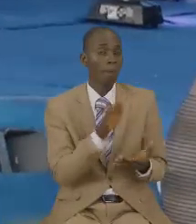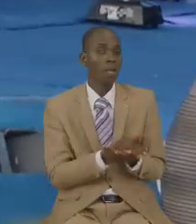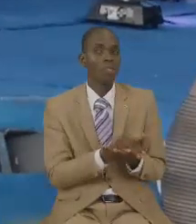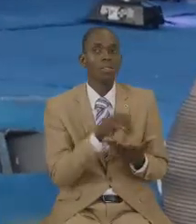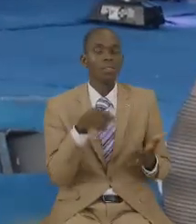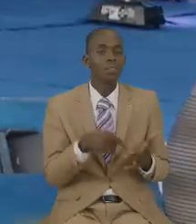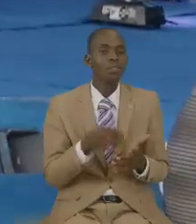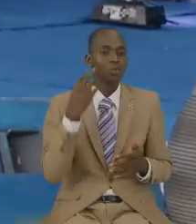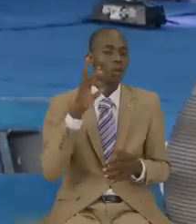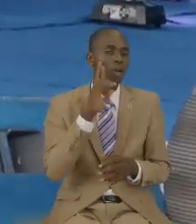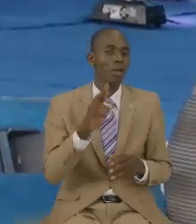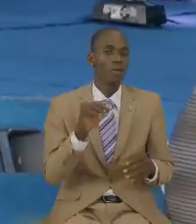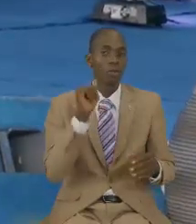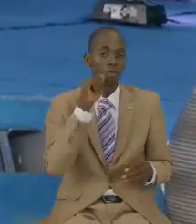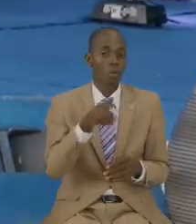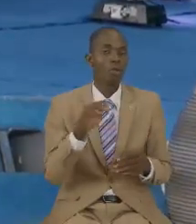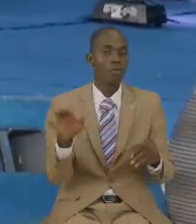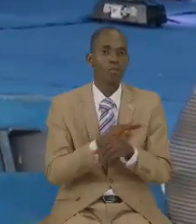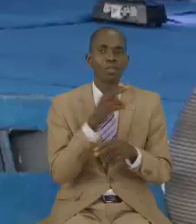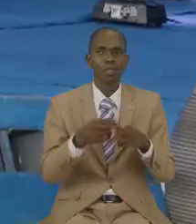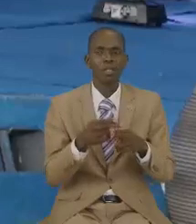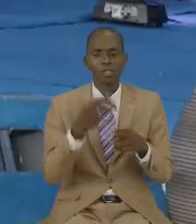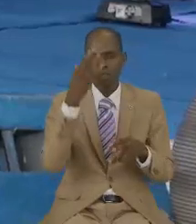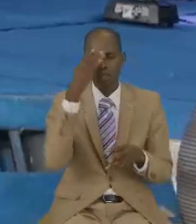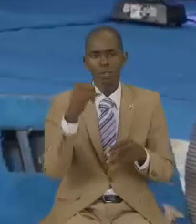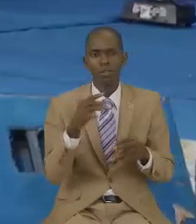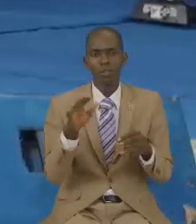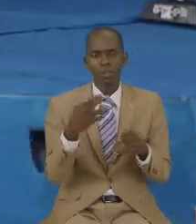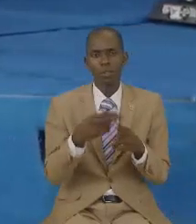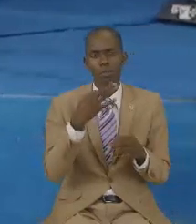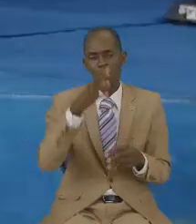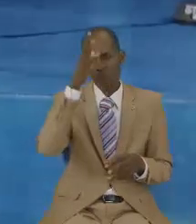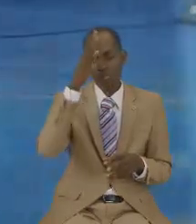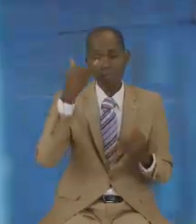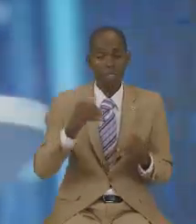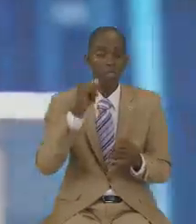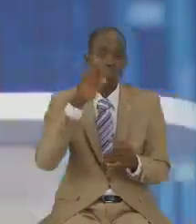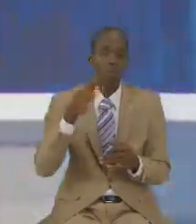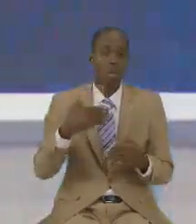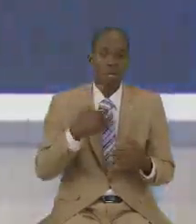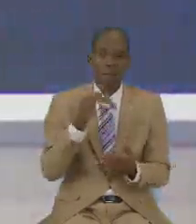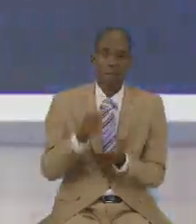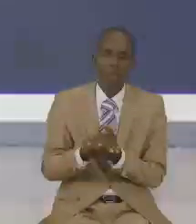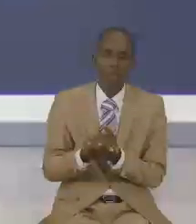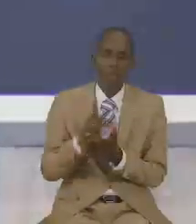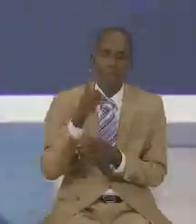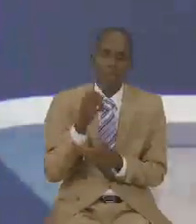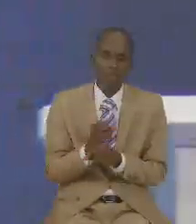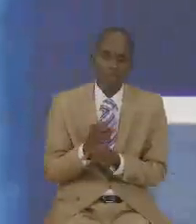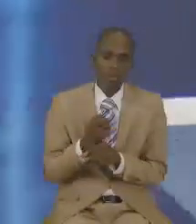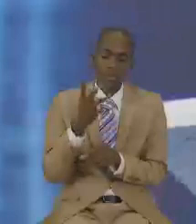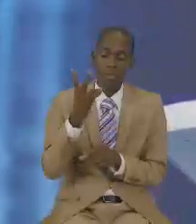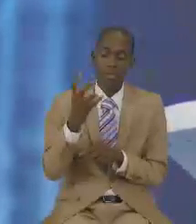full name. And you knew the name of the father. Now she's got him married 1 year,